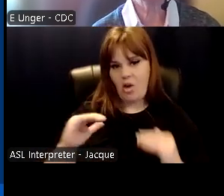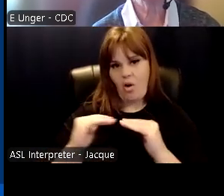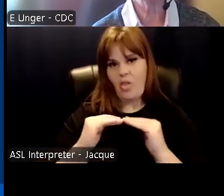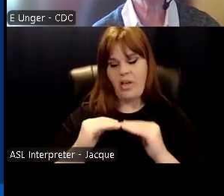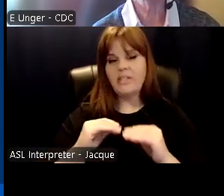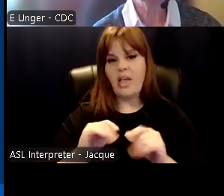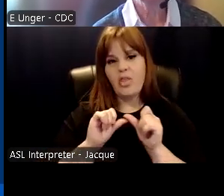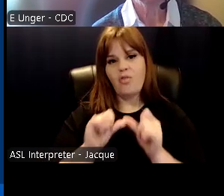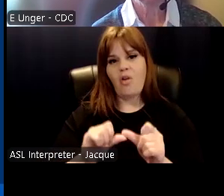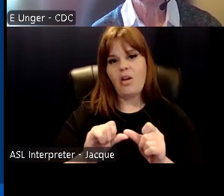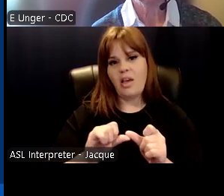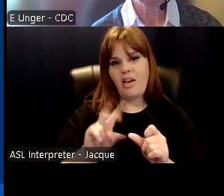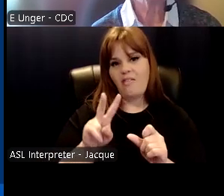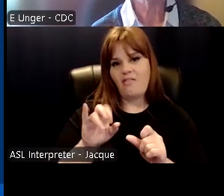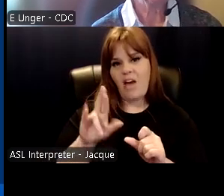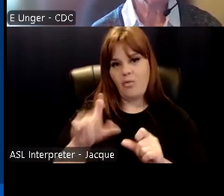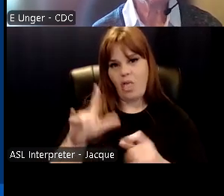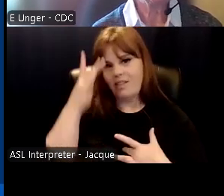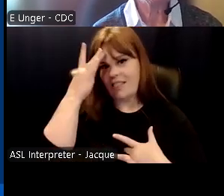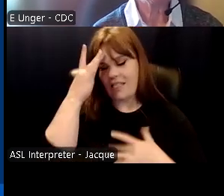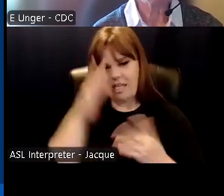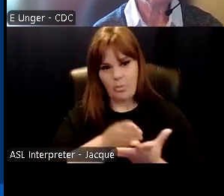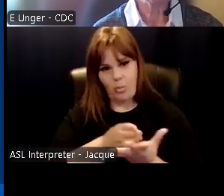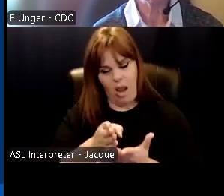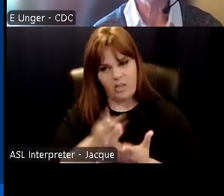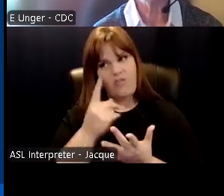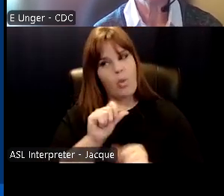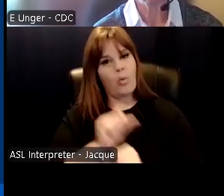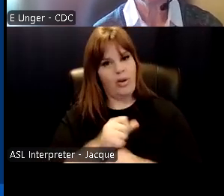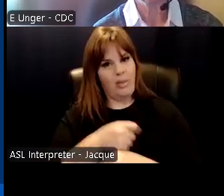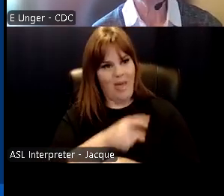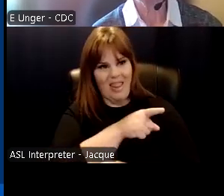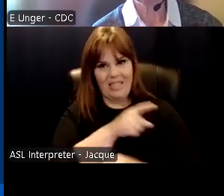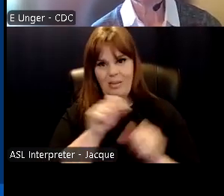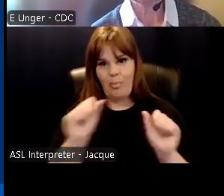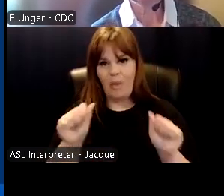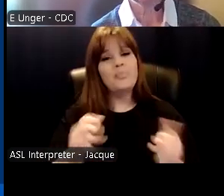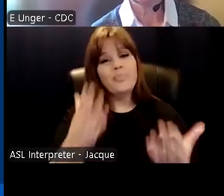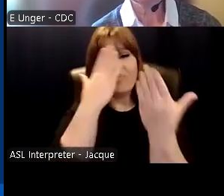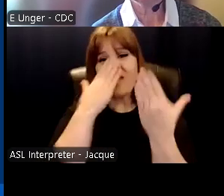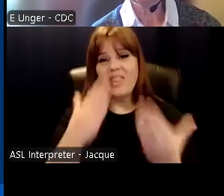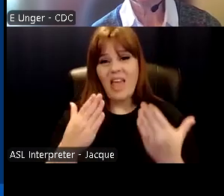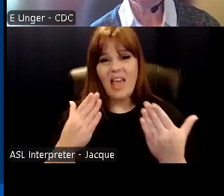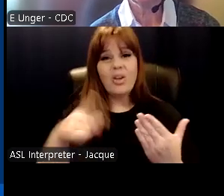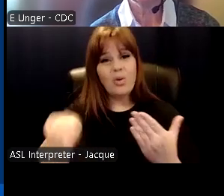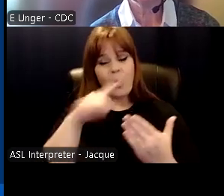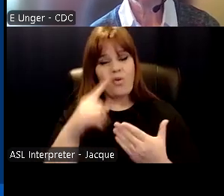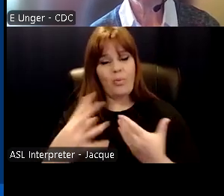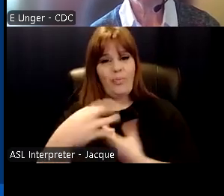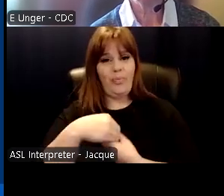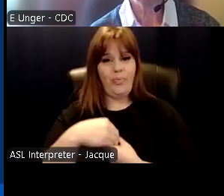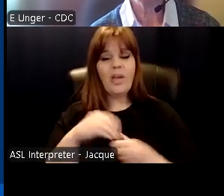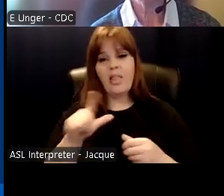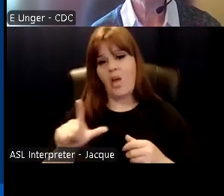diseases branch for the work that made this possible. I'd like to thank those involved in the long